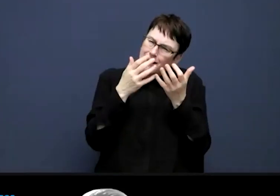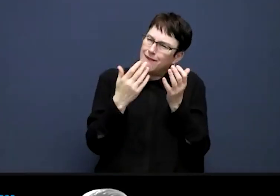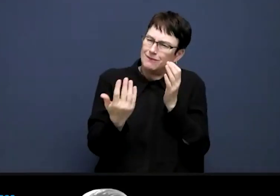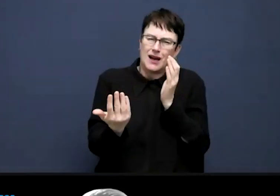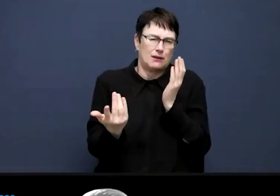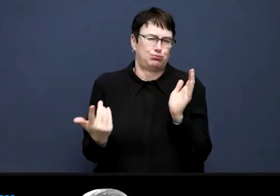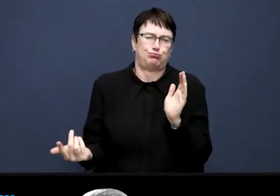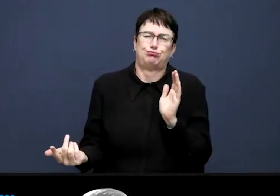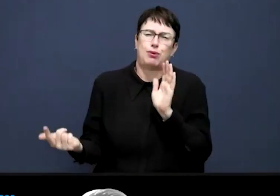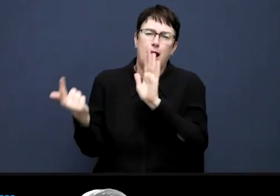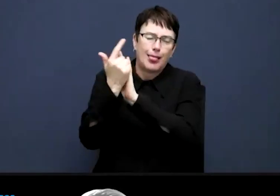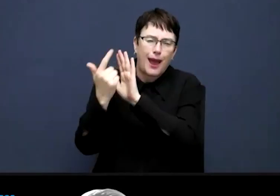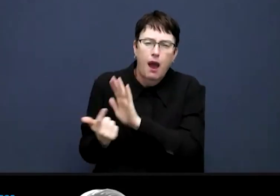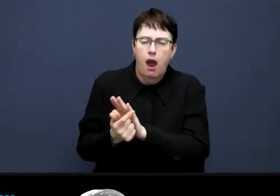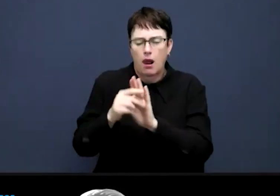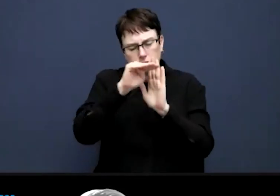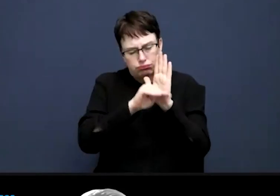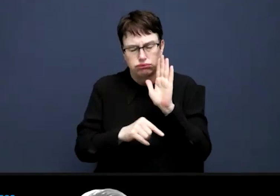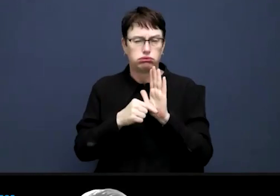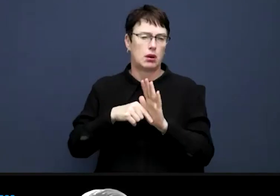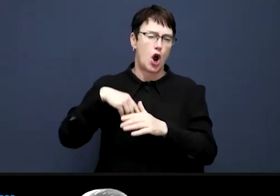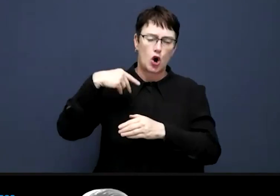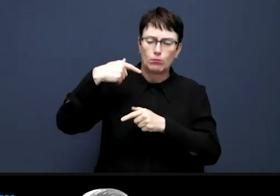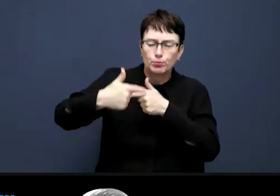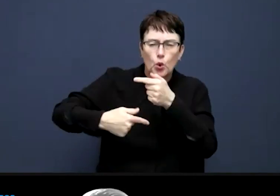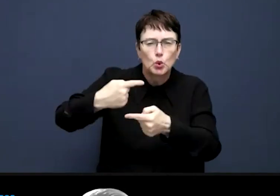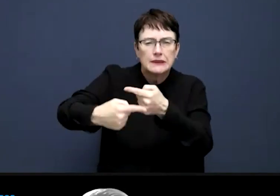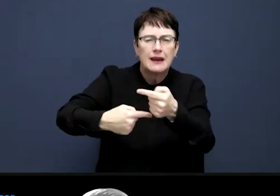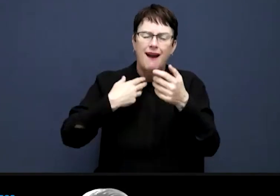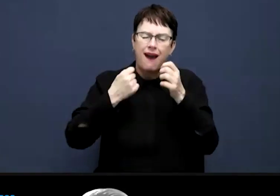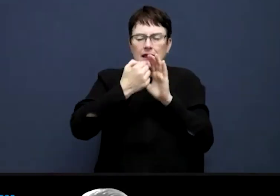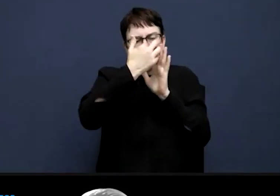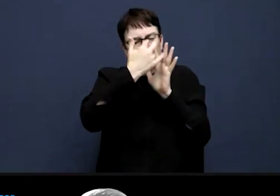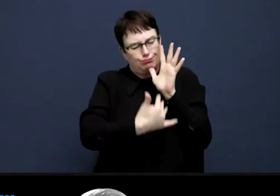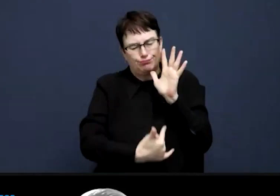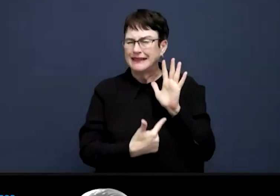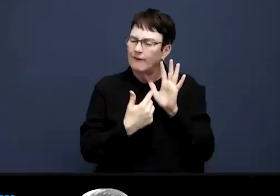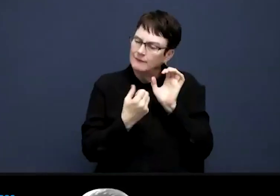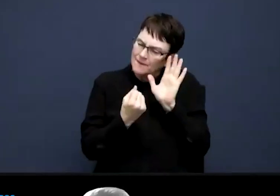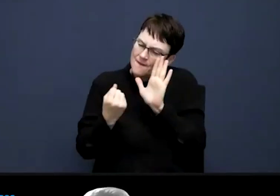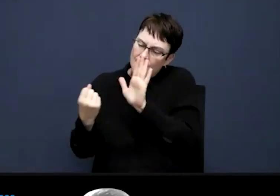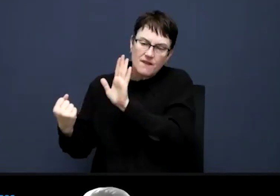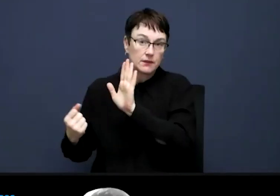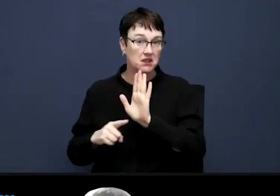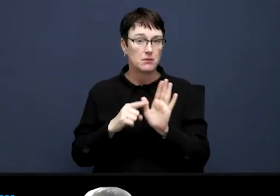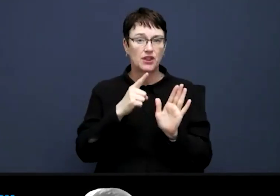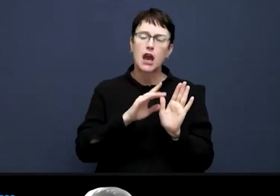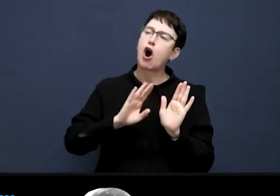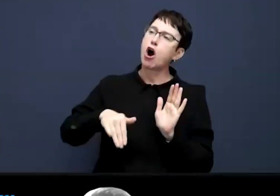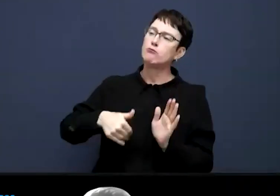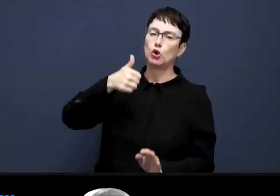the very minimum would then need to be that the information is correctly conveyed, accurately conveyed. Because one of the worries